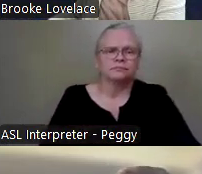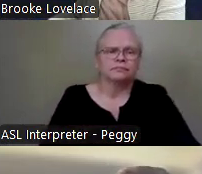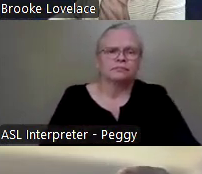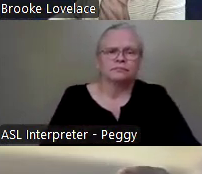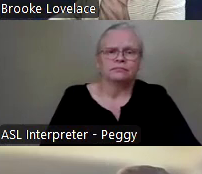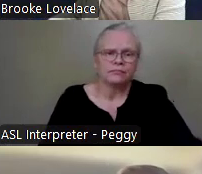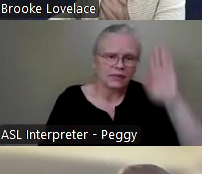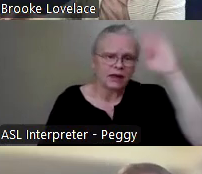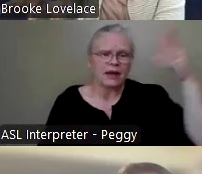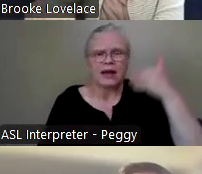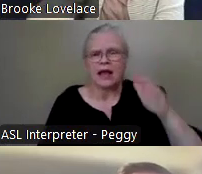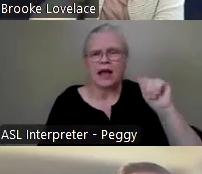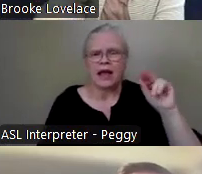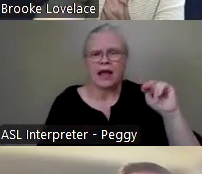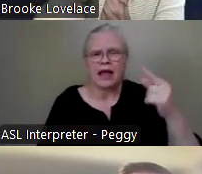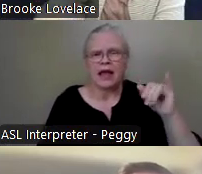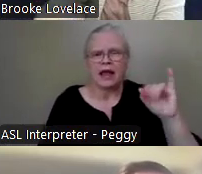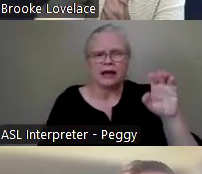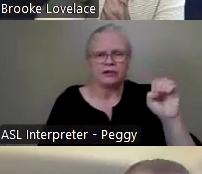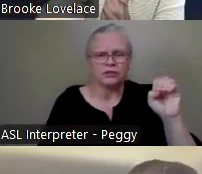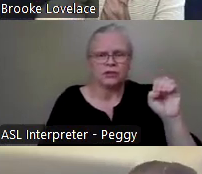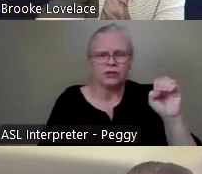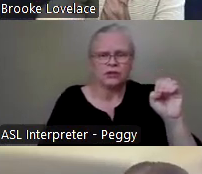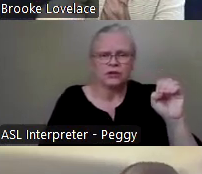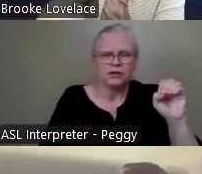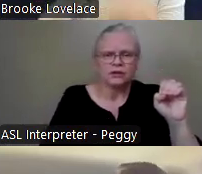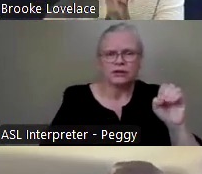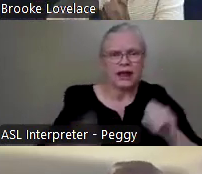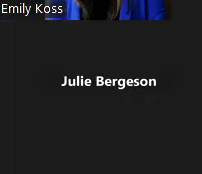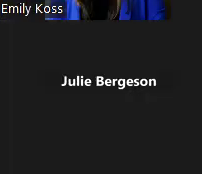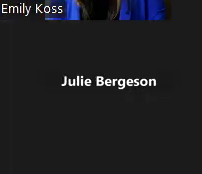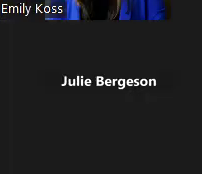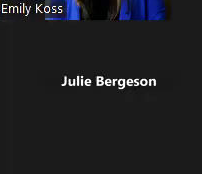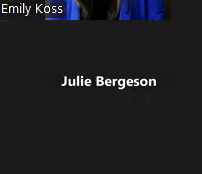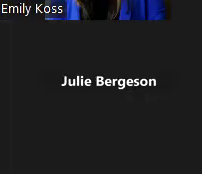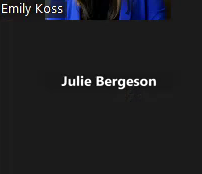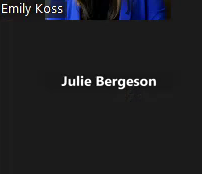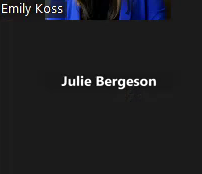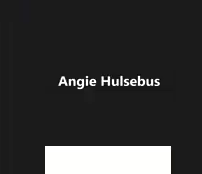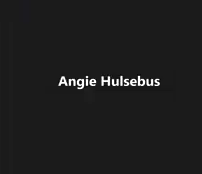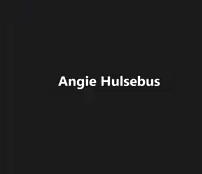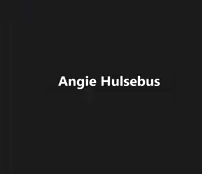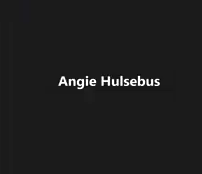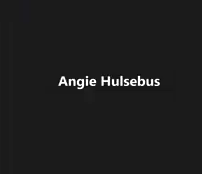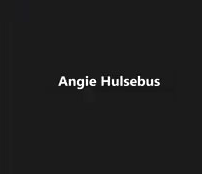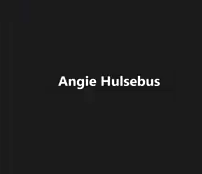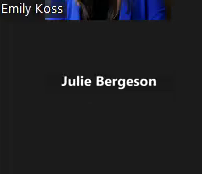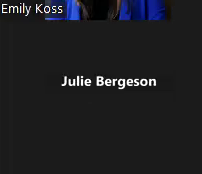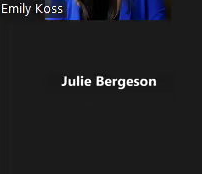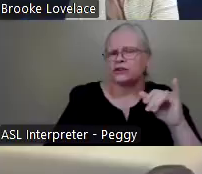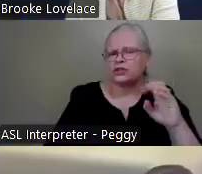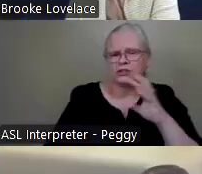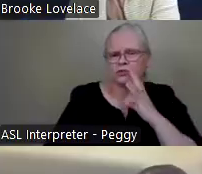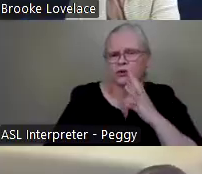Hi, this is Angie. Hi, Angie. Hi. I didn't know if